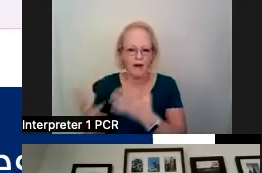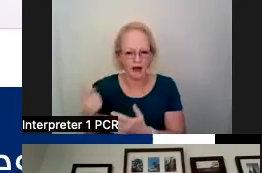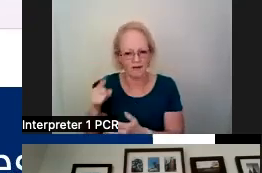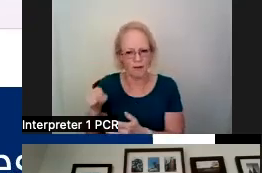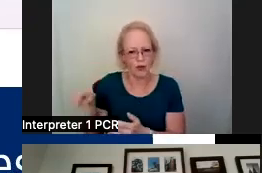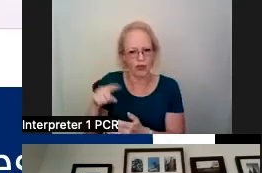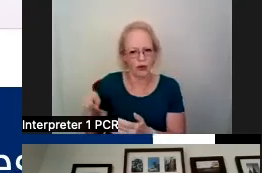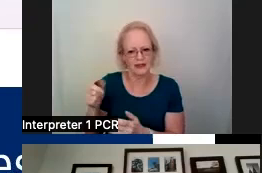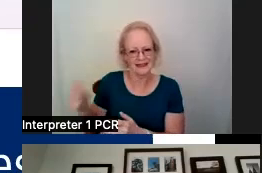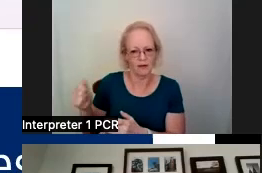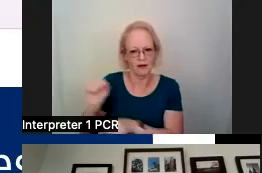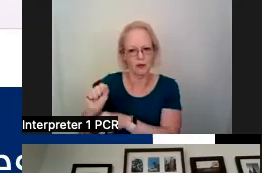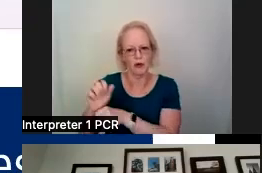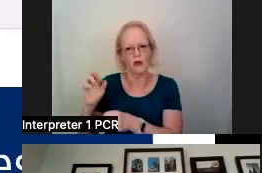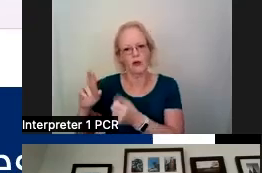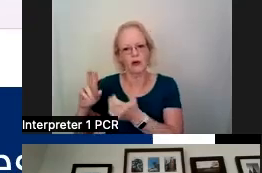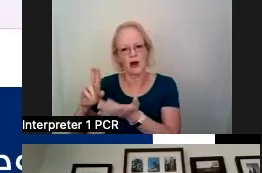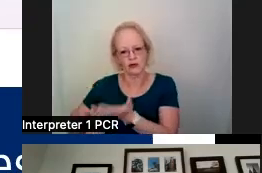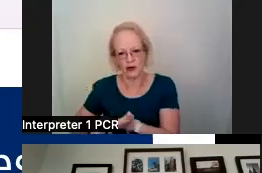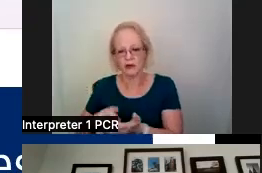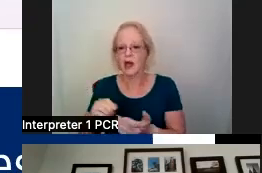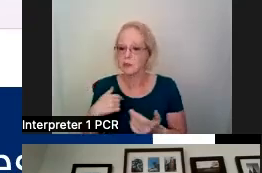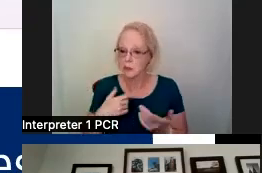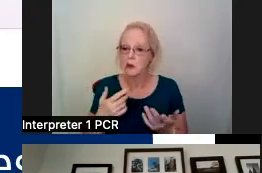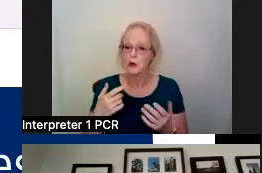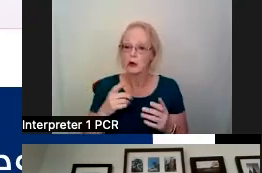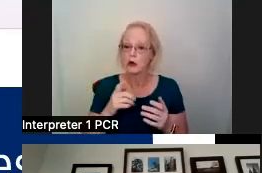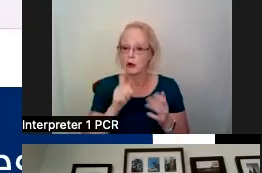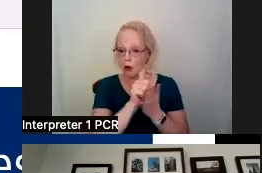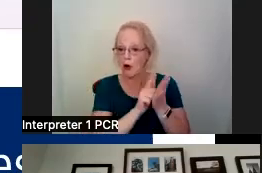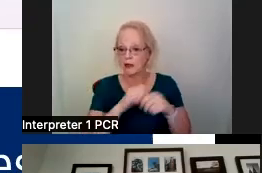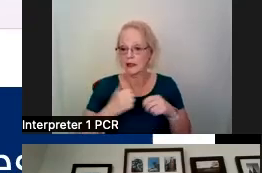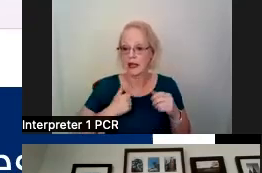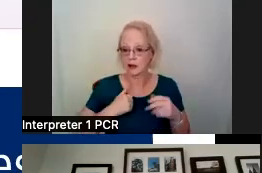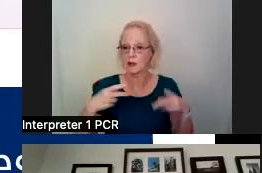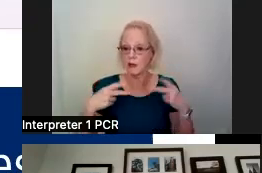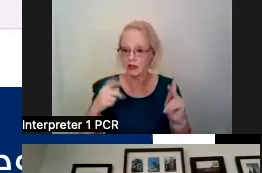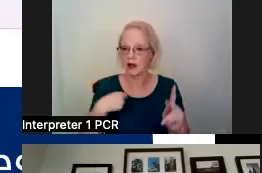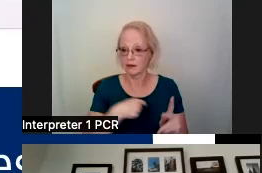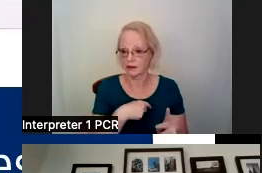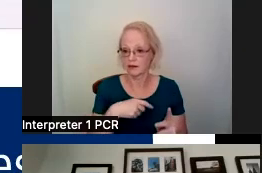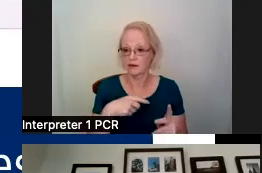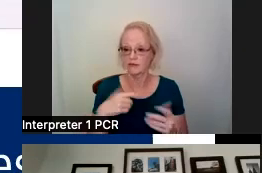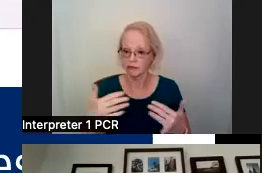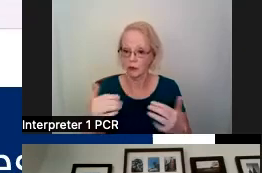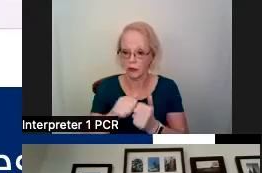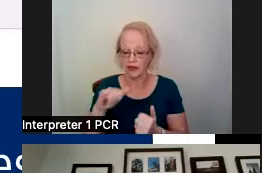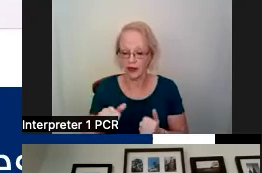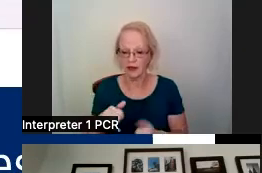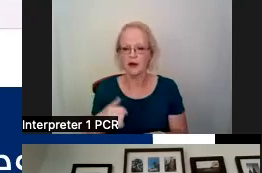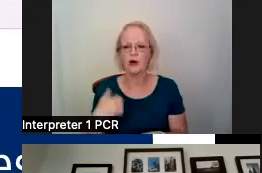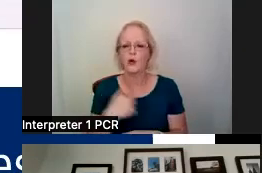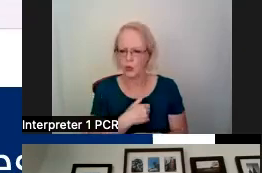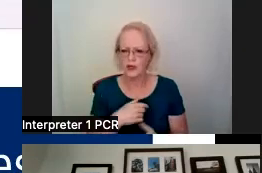it will, turn out to be, we already have the regulatory environment to allow us to do that. We've done a lot of work in answering the question, how safe